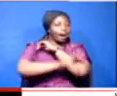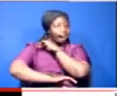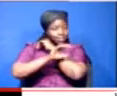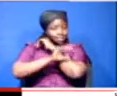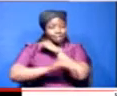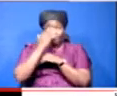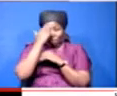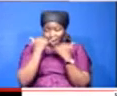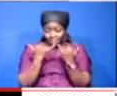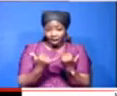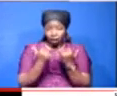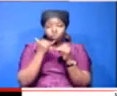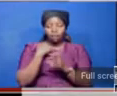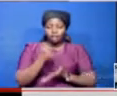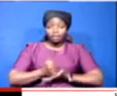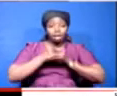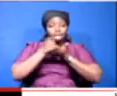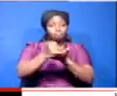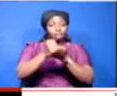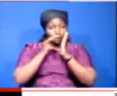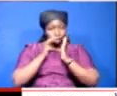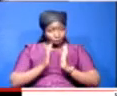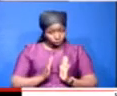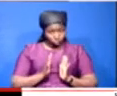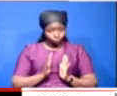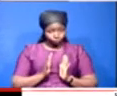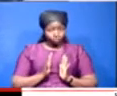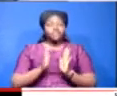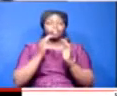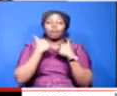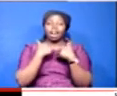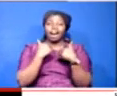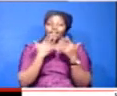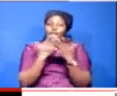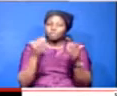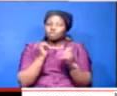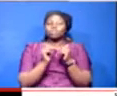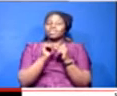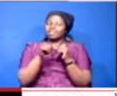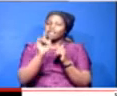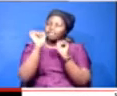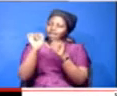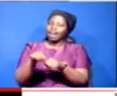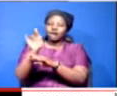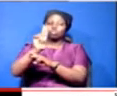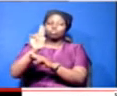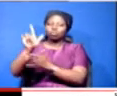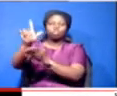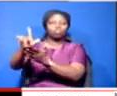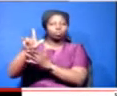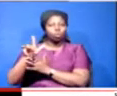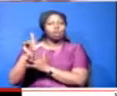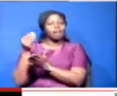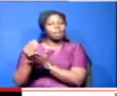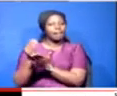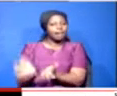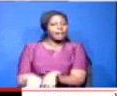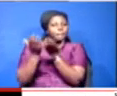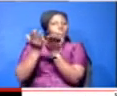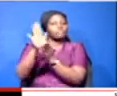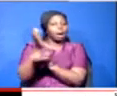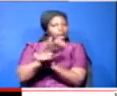sasa umesaidia mtu kuwa na kitu ambacho anaweza kukopa na kuinua hali yake,